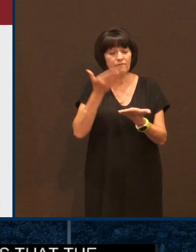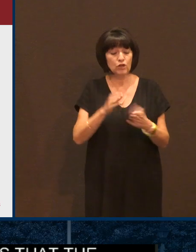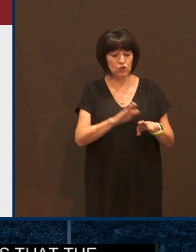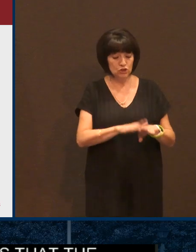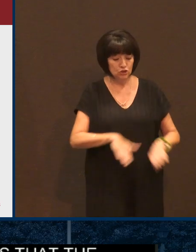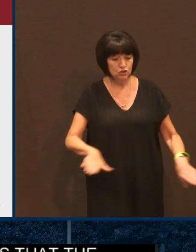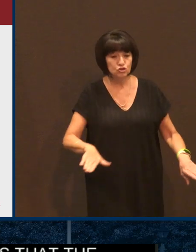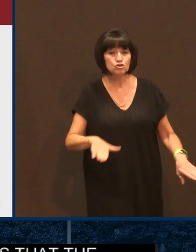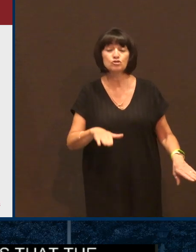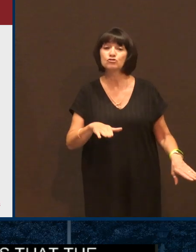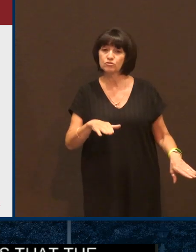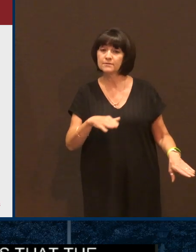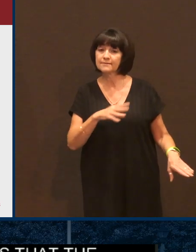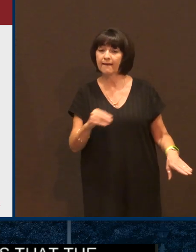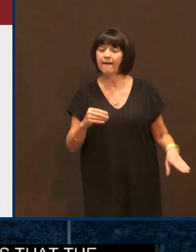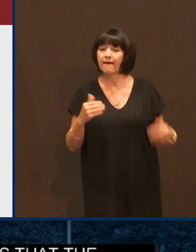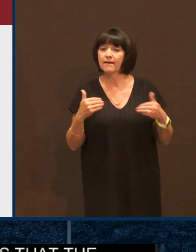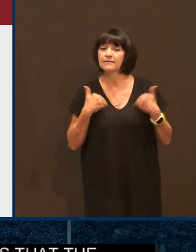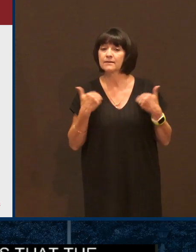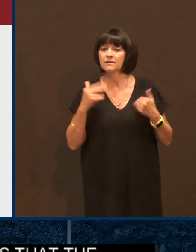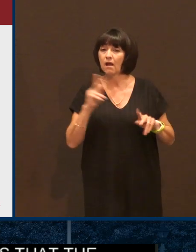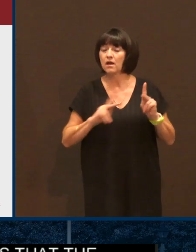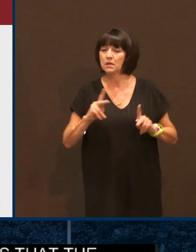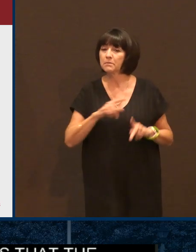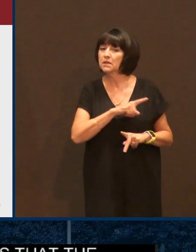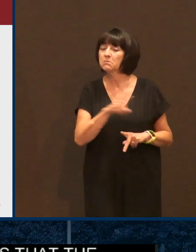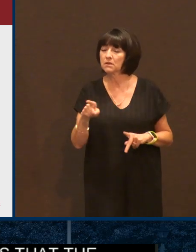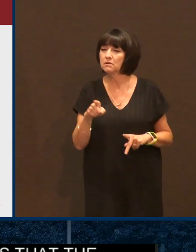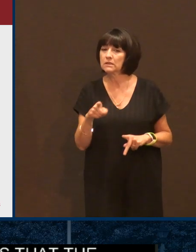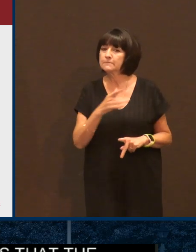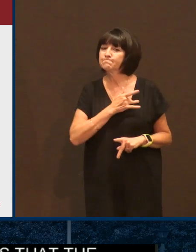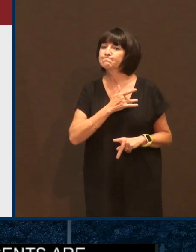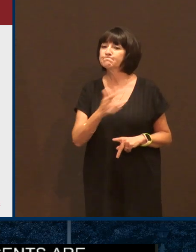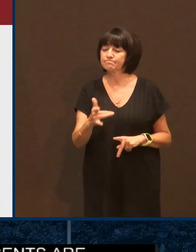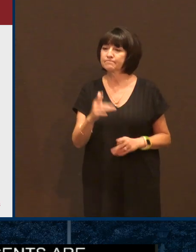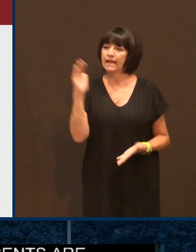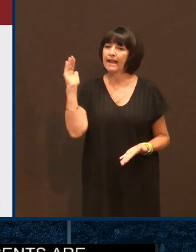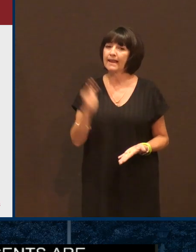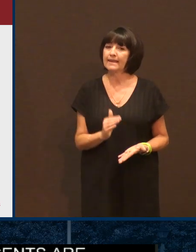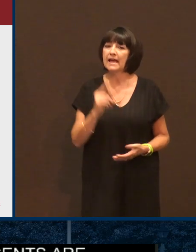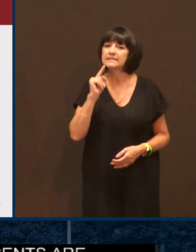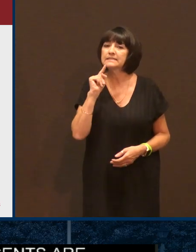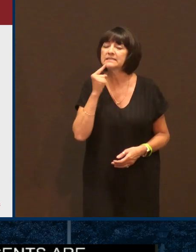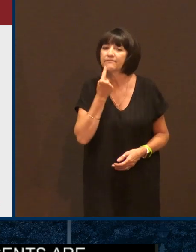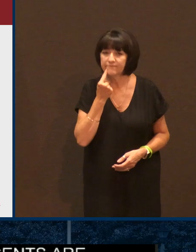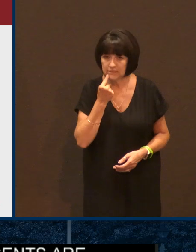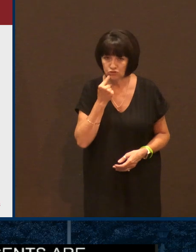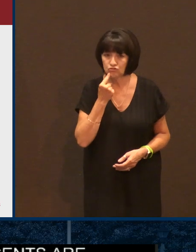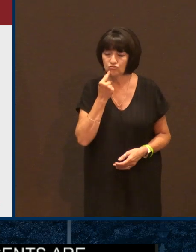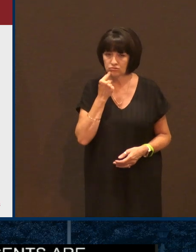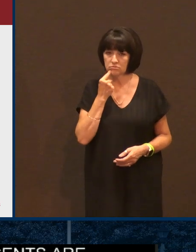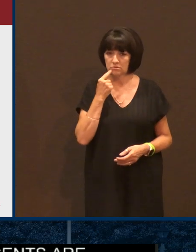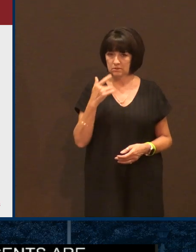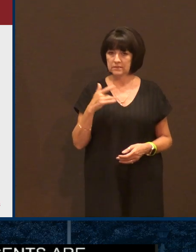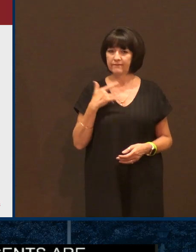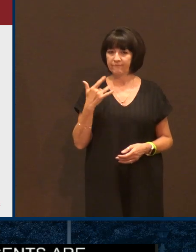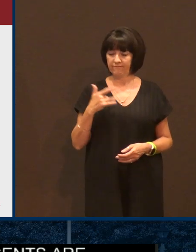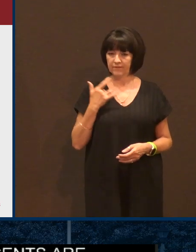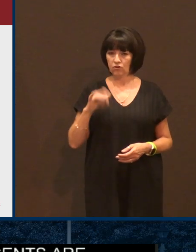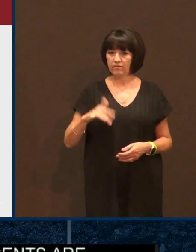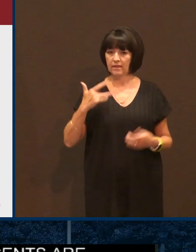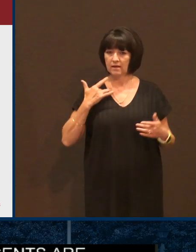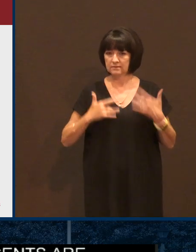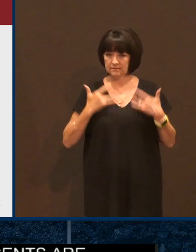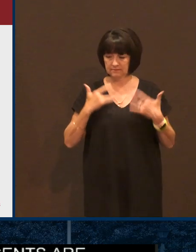less likely to have symptoms of severe disease. They're also less likely to become infected